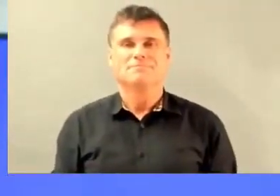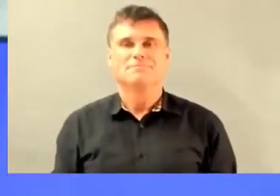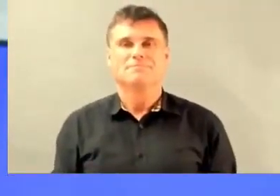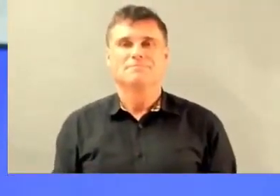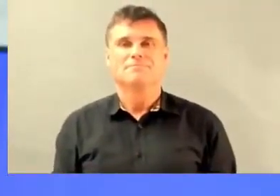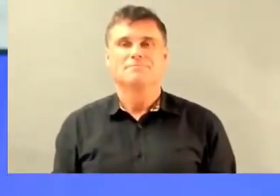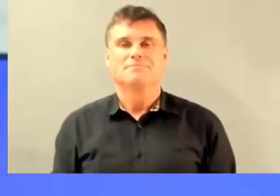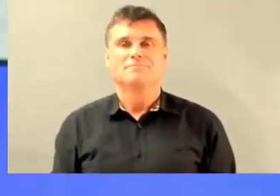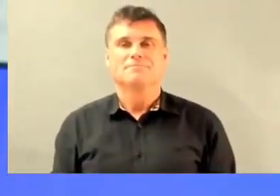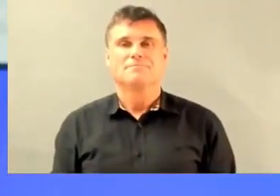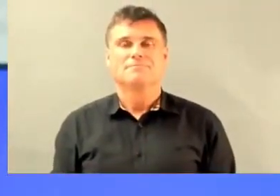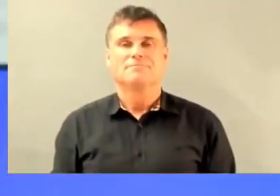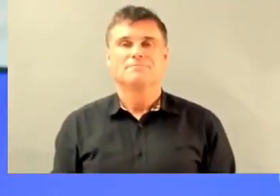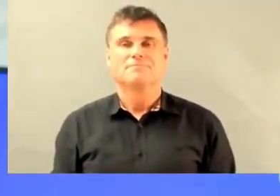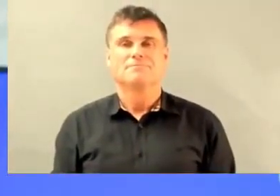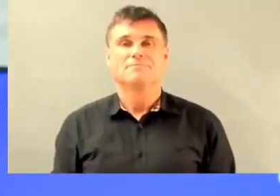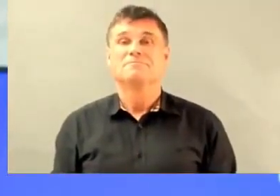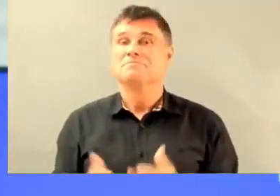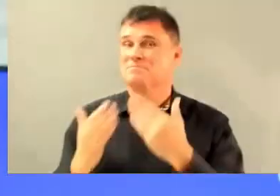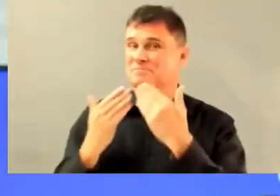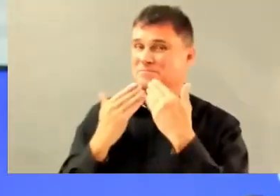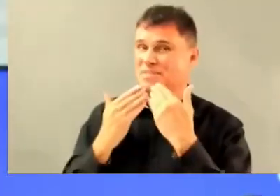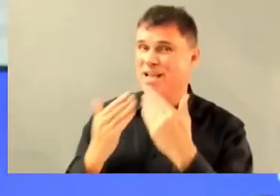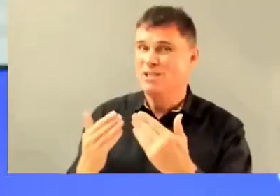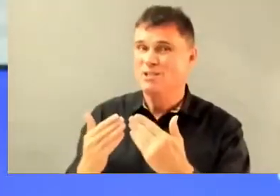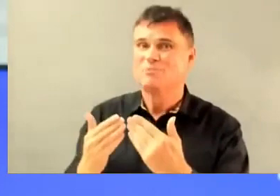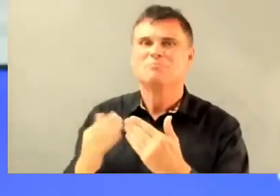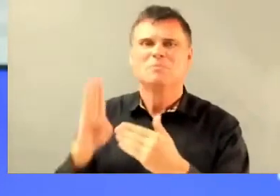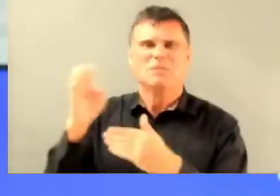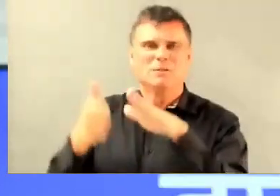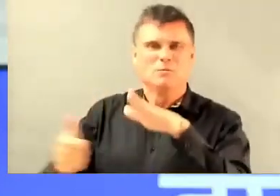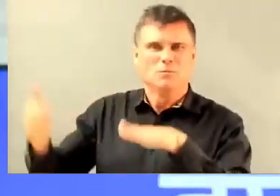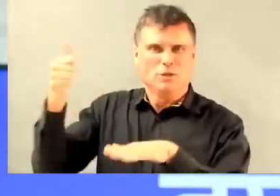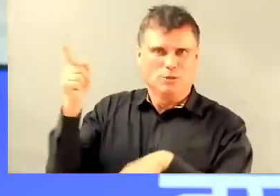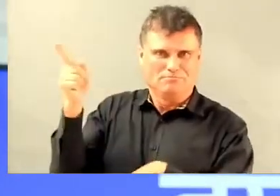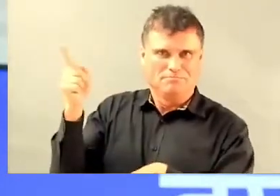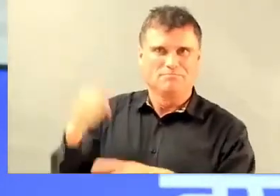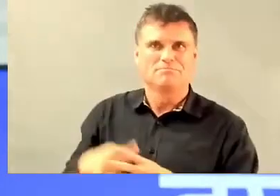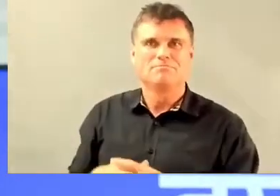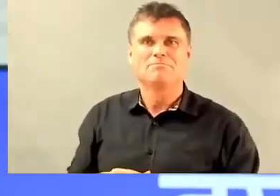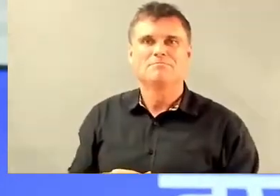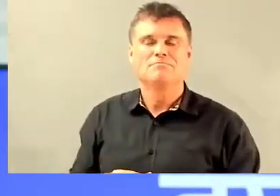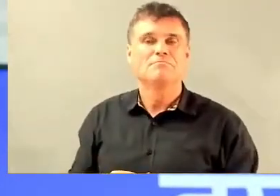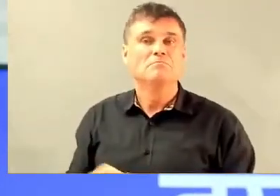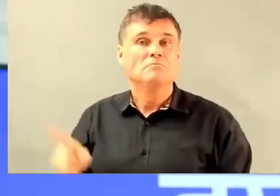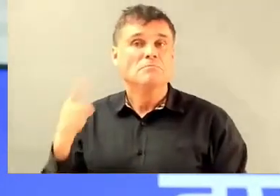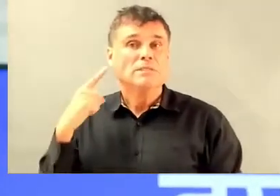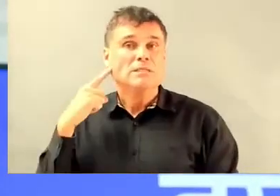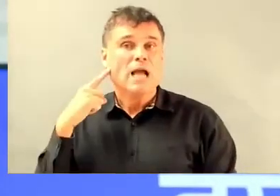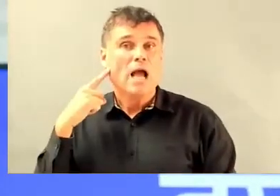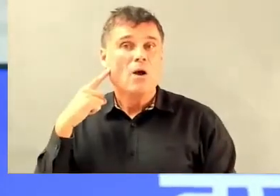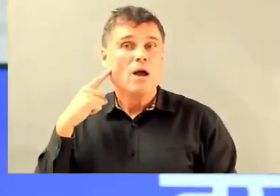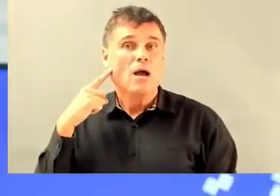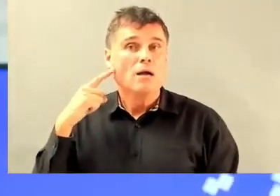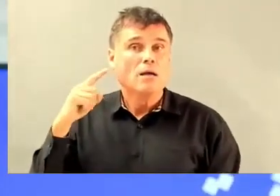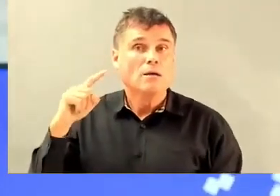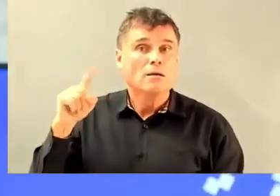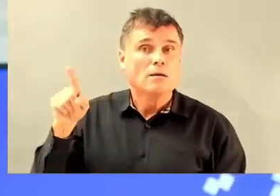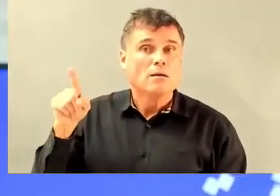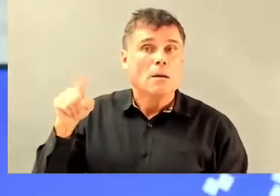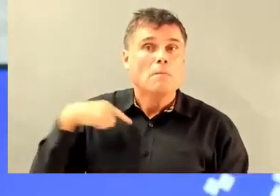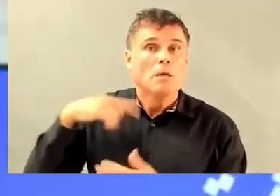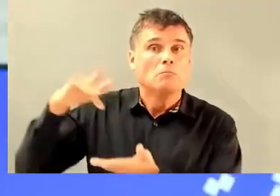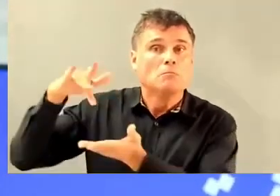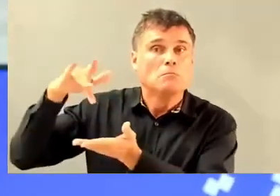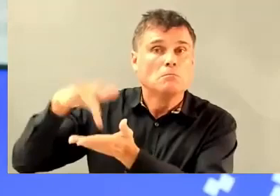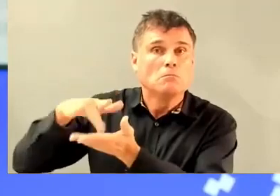Thanks very much, Minister Dix. Happy to take any questions. So for media on the line, please press *1 to enter the queue. You'll be limited to one question